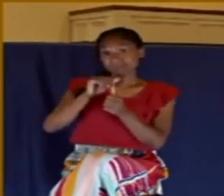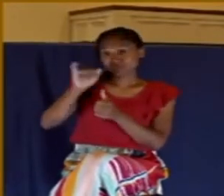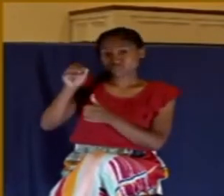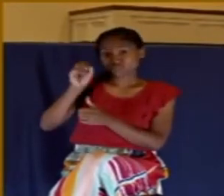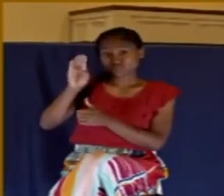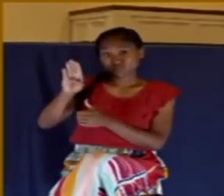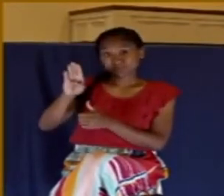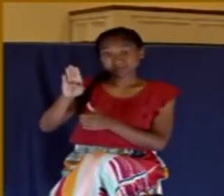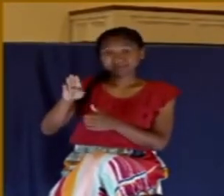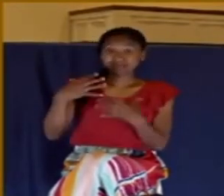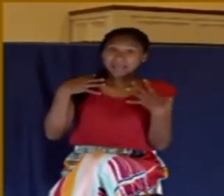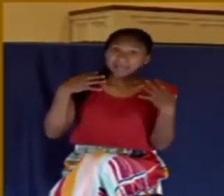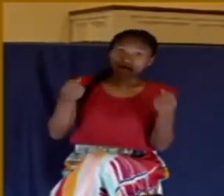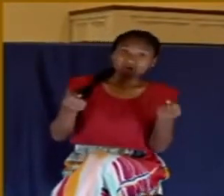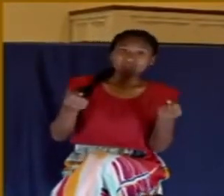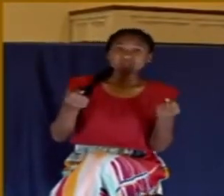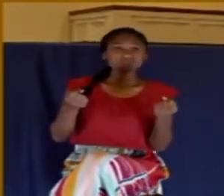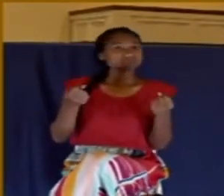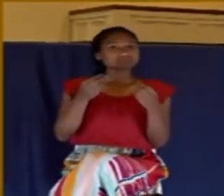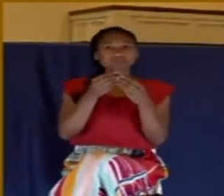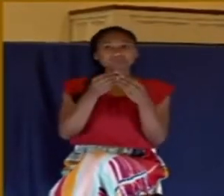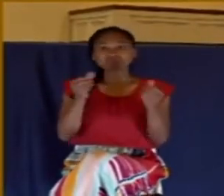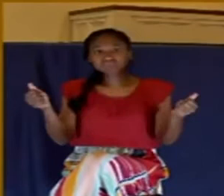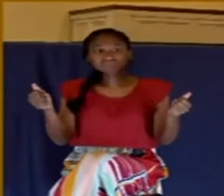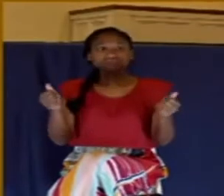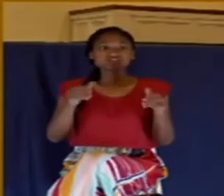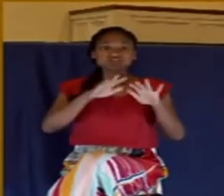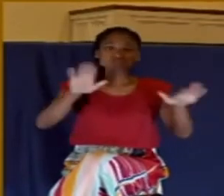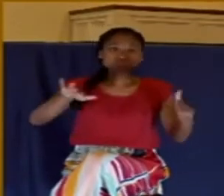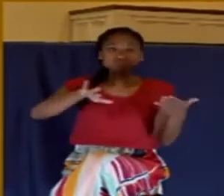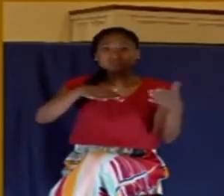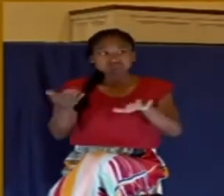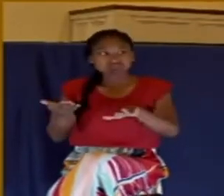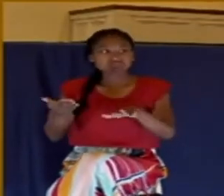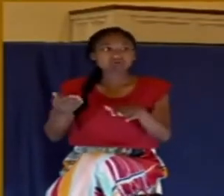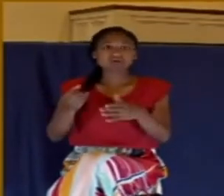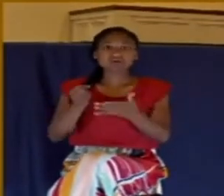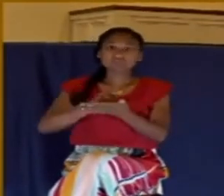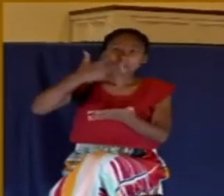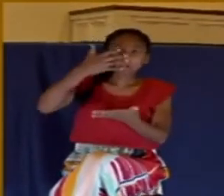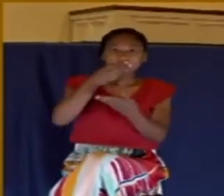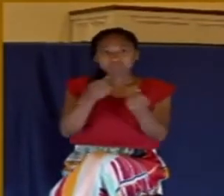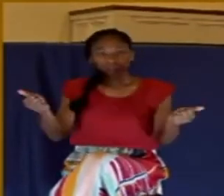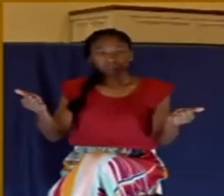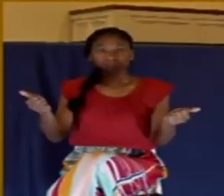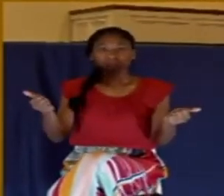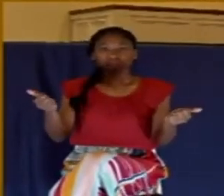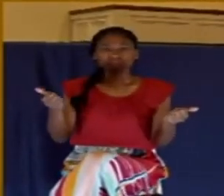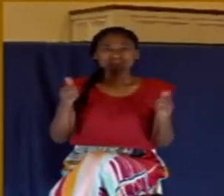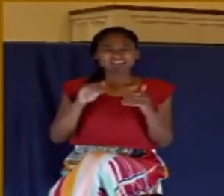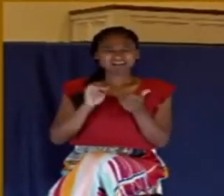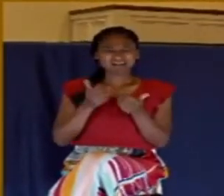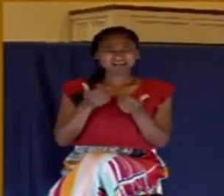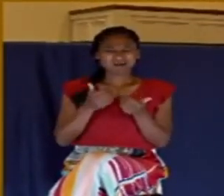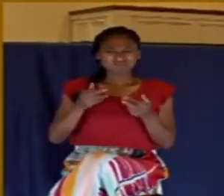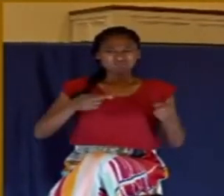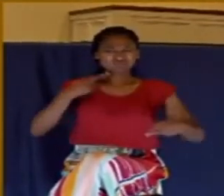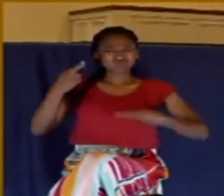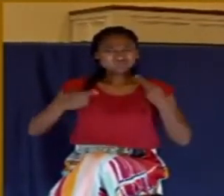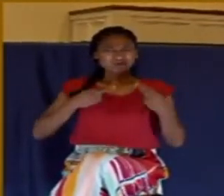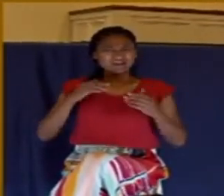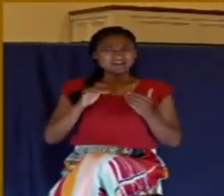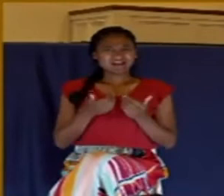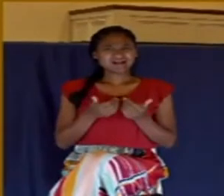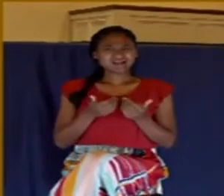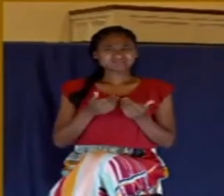his health. He lost his wealth. He lost his children. How can he rejoice with that? What does